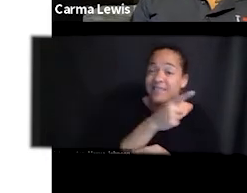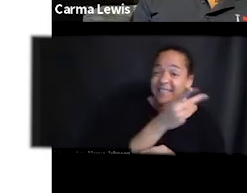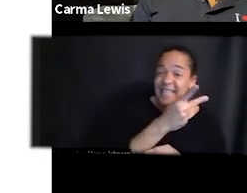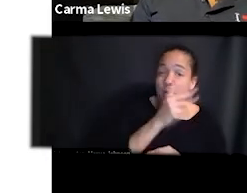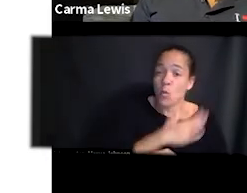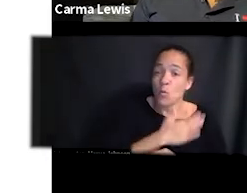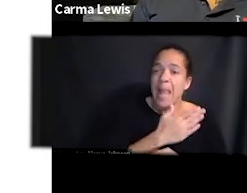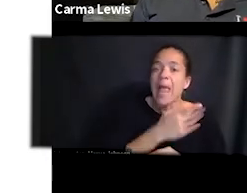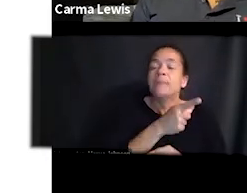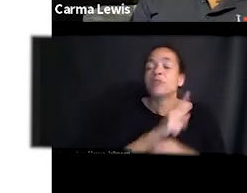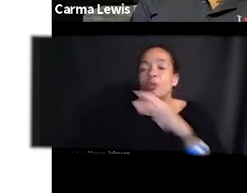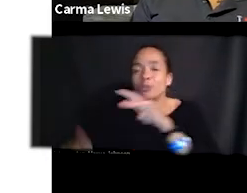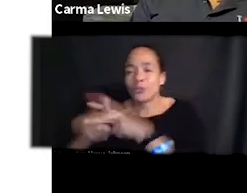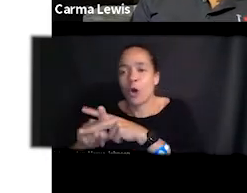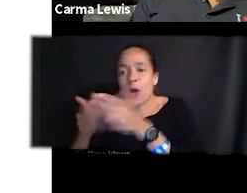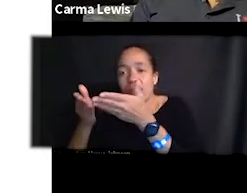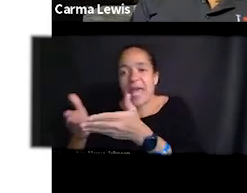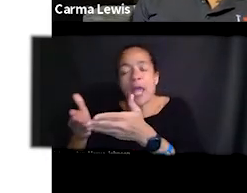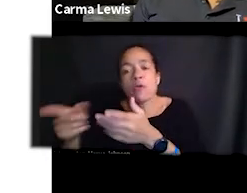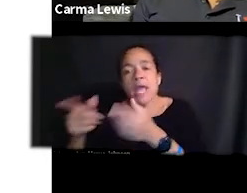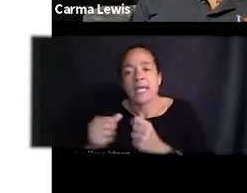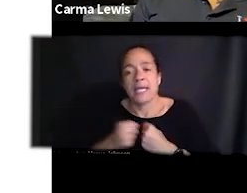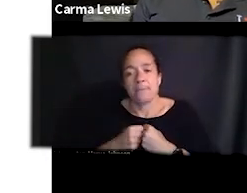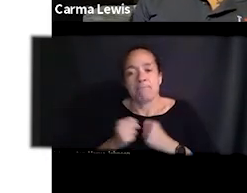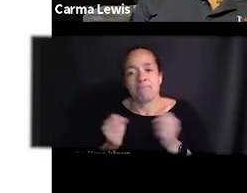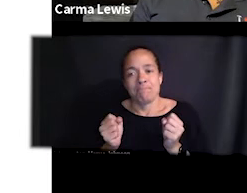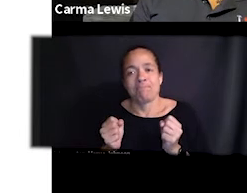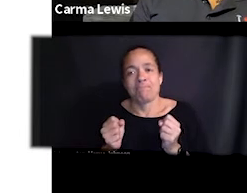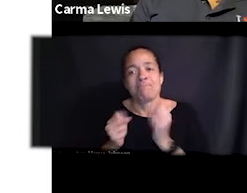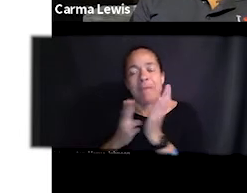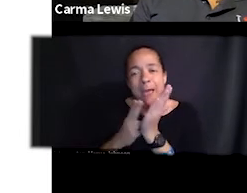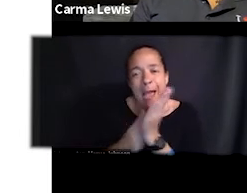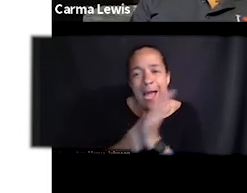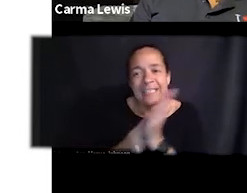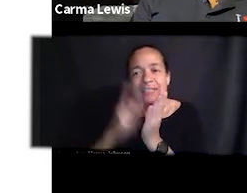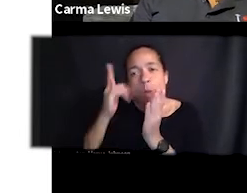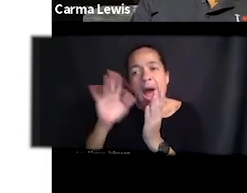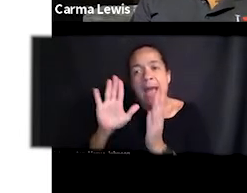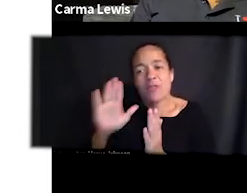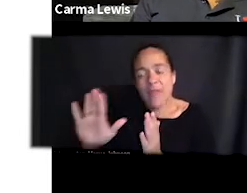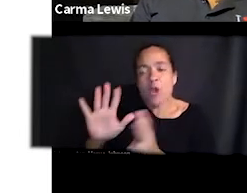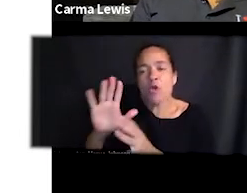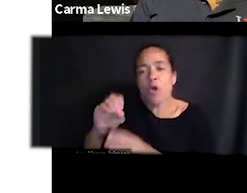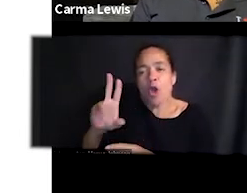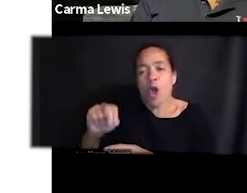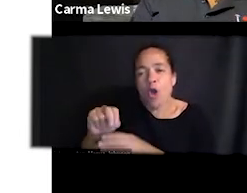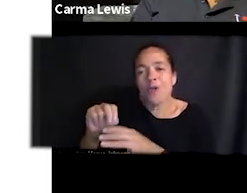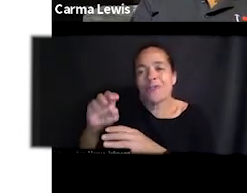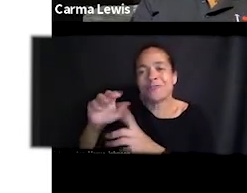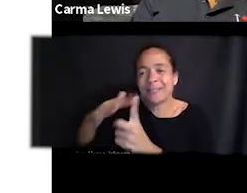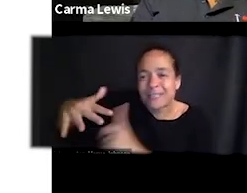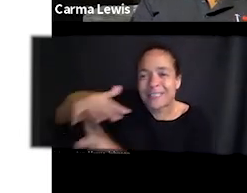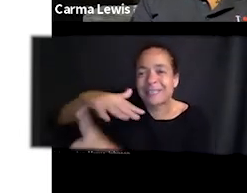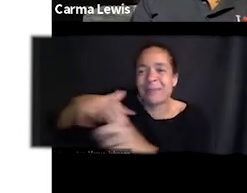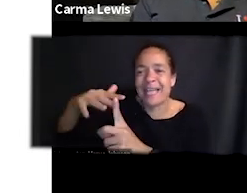themselves, their authentic selves, because they are in their own spaces sharing what they have with